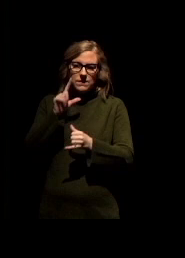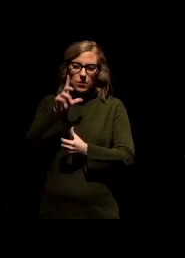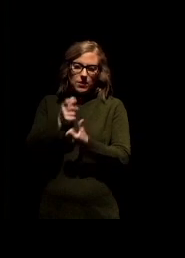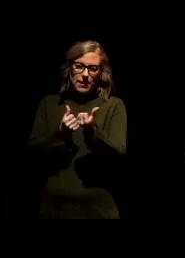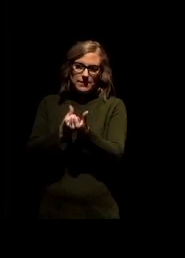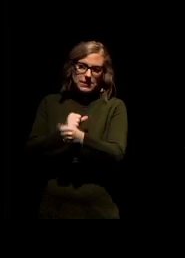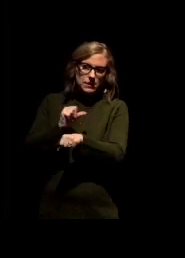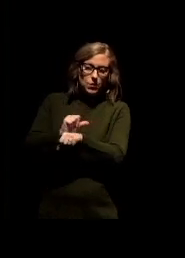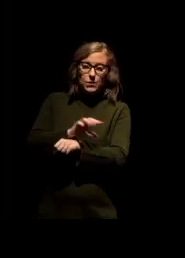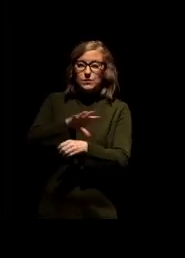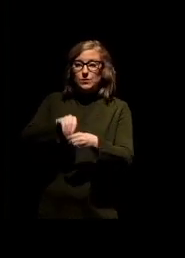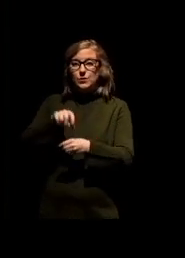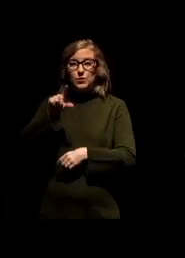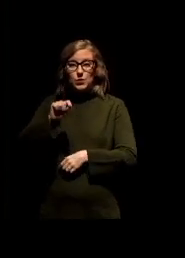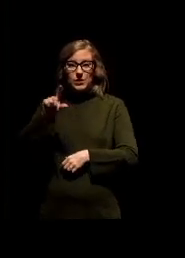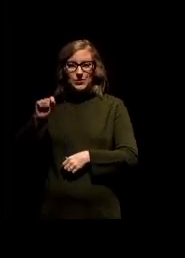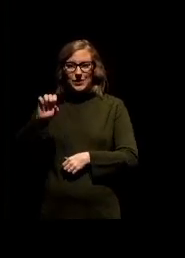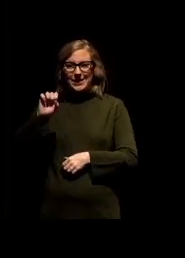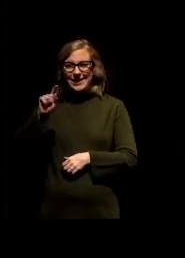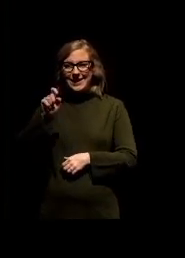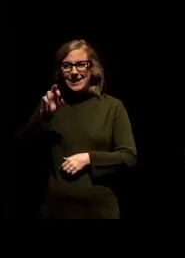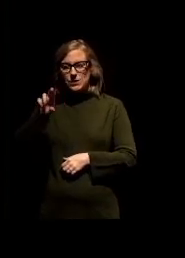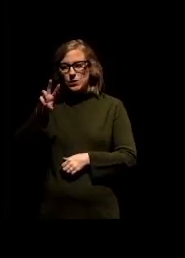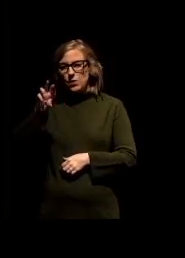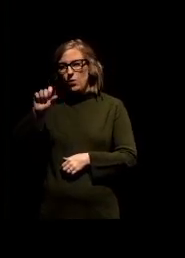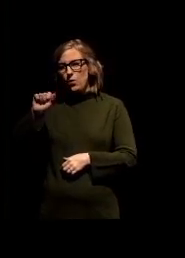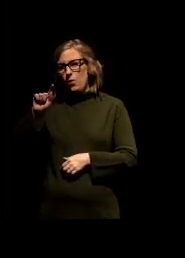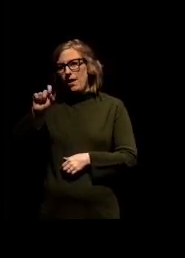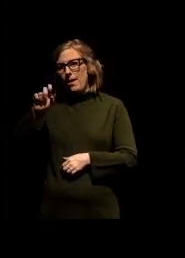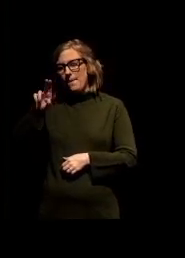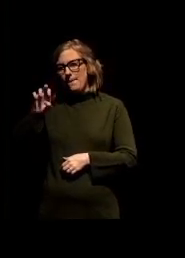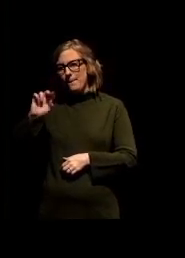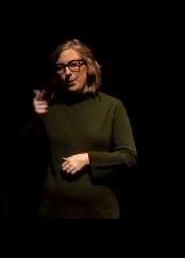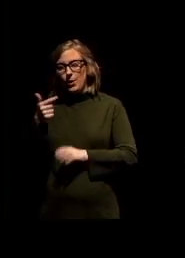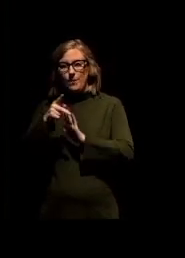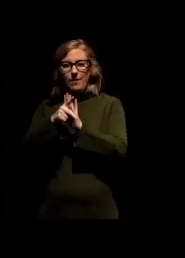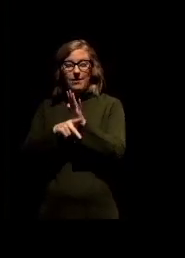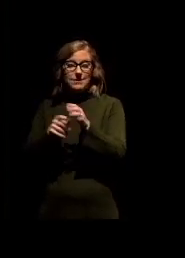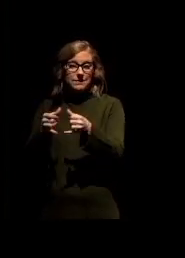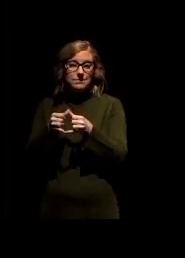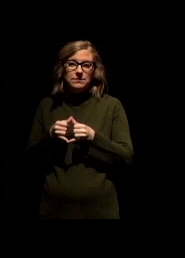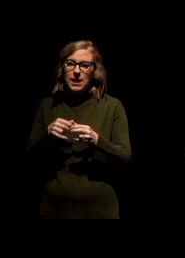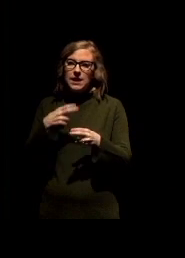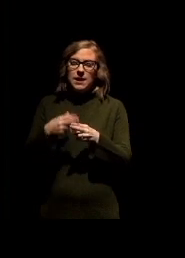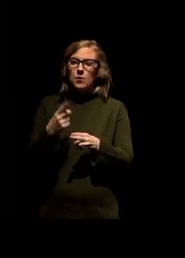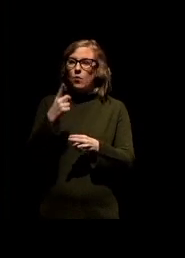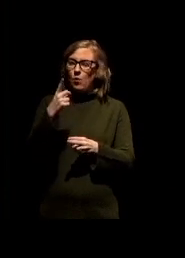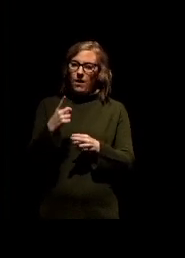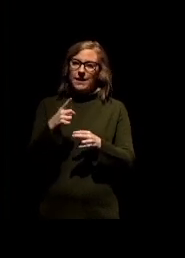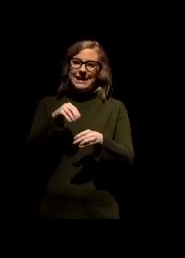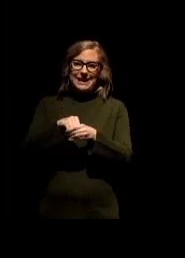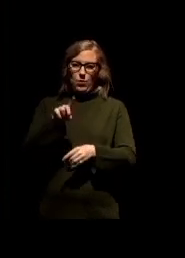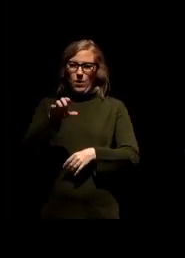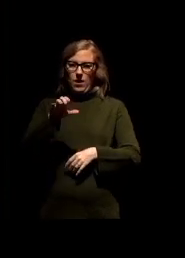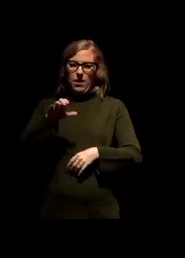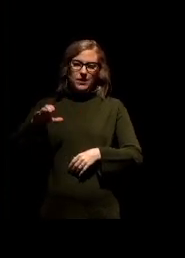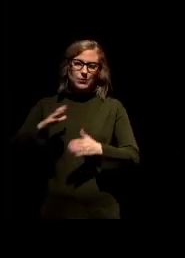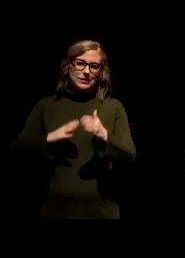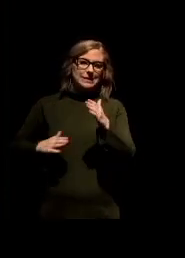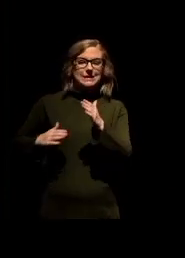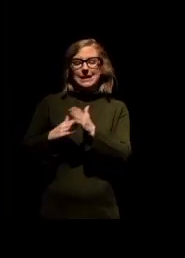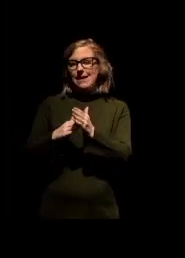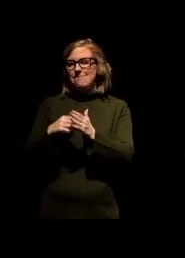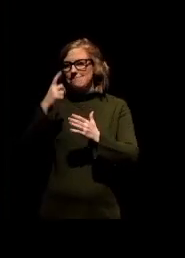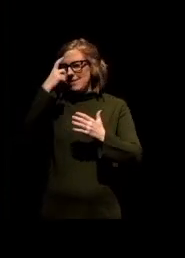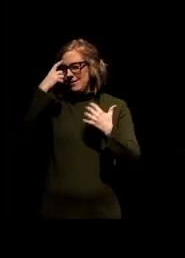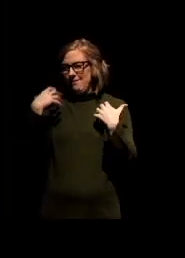the 2020 Esther Wattenberg Policy Award and being named one of the 100 most influential healthcare leaders by Minnesota